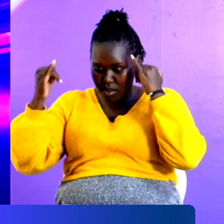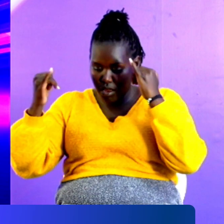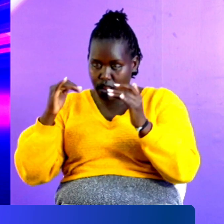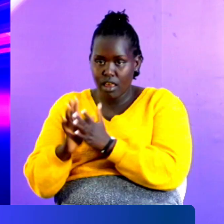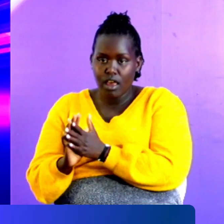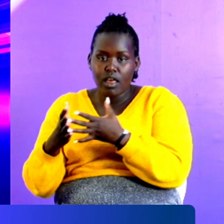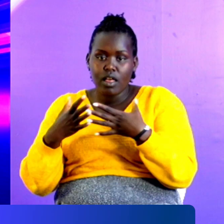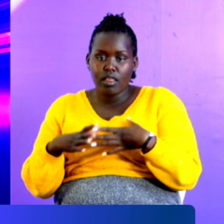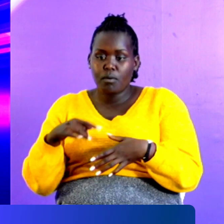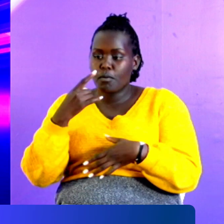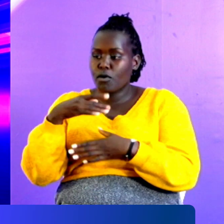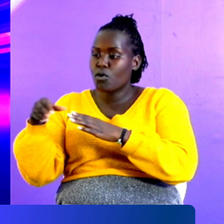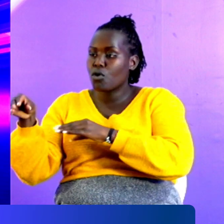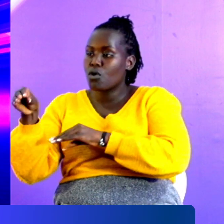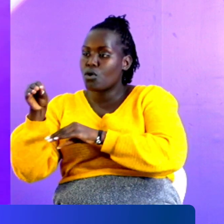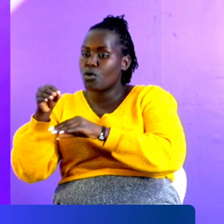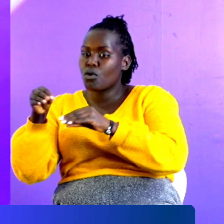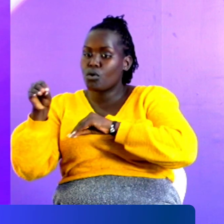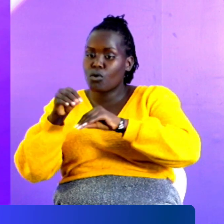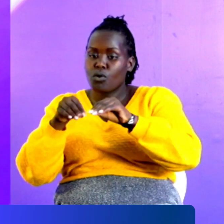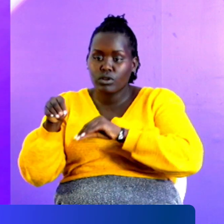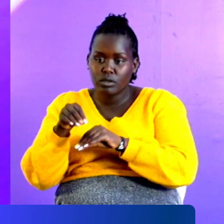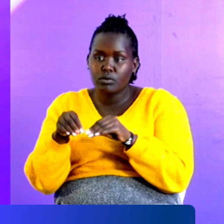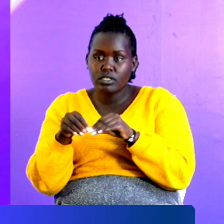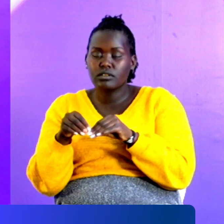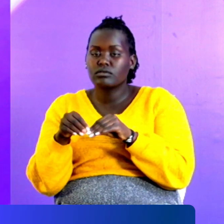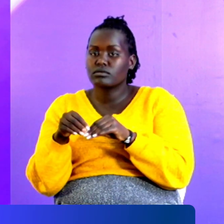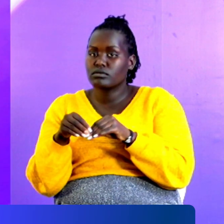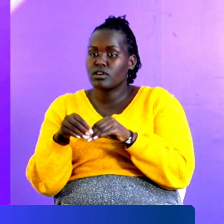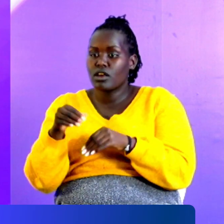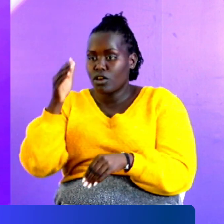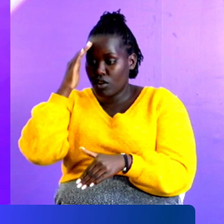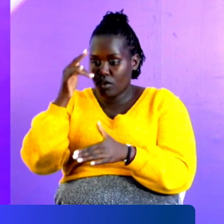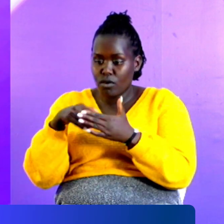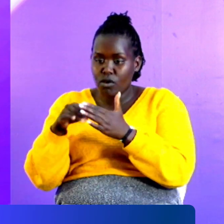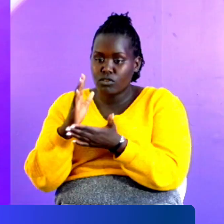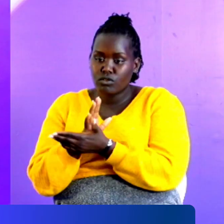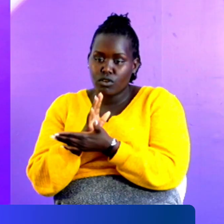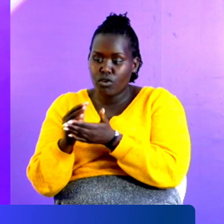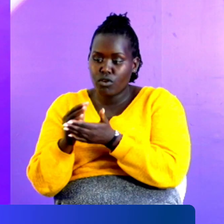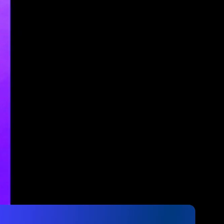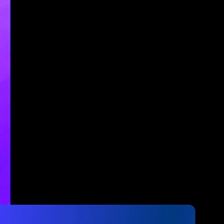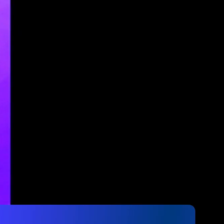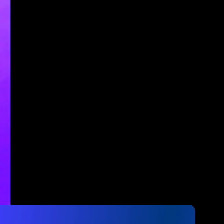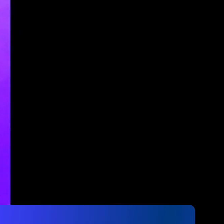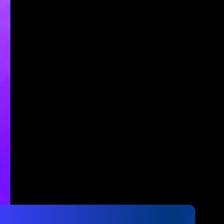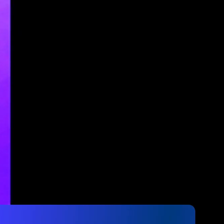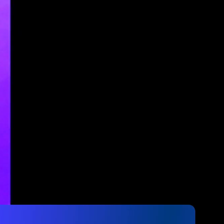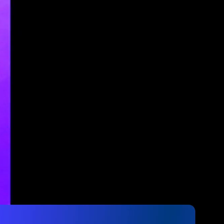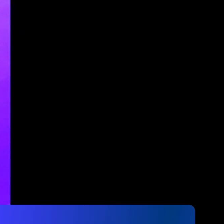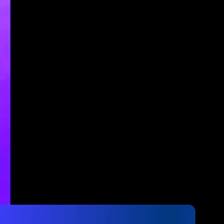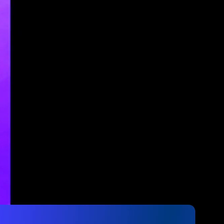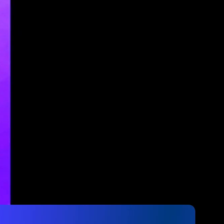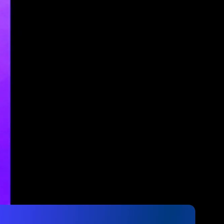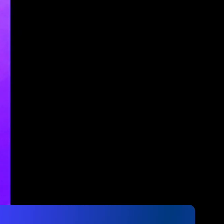the people who contributed to the cause then Yes. contributed knowing genuinely that we were contributing to a just cause. Yeah.